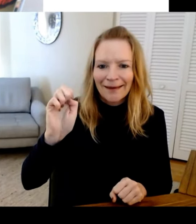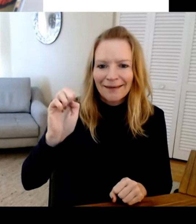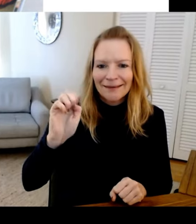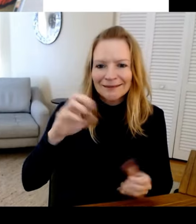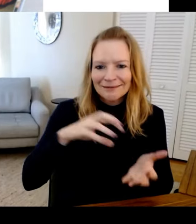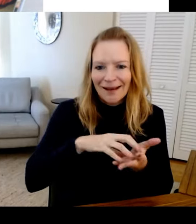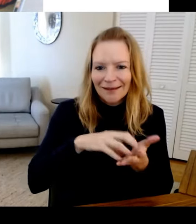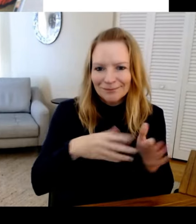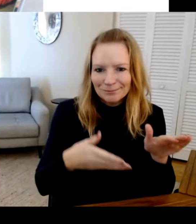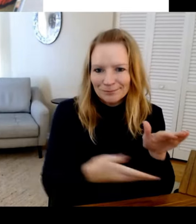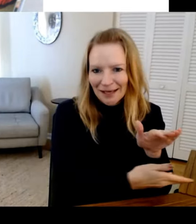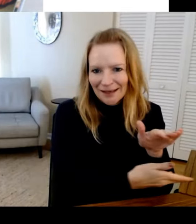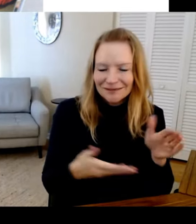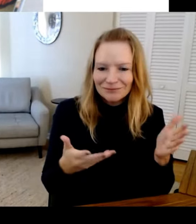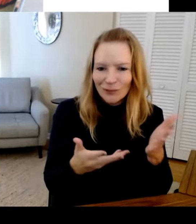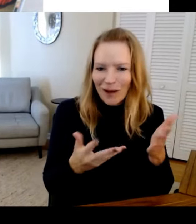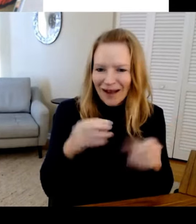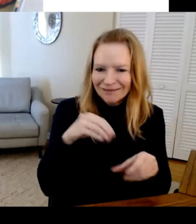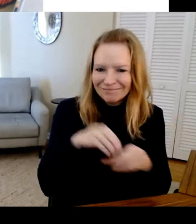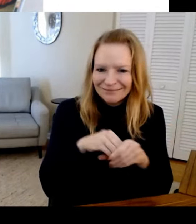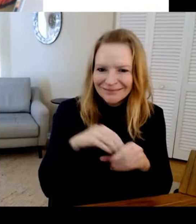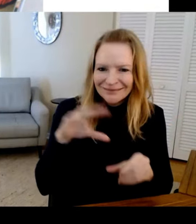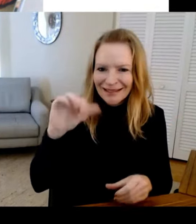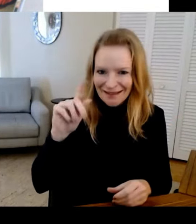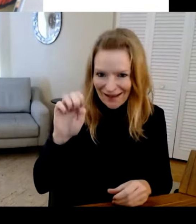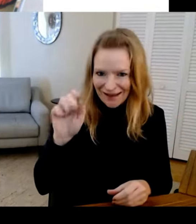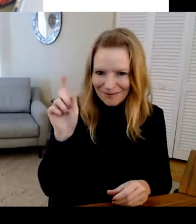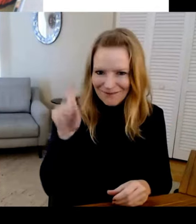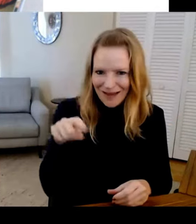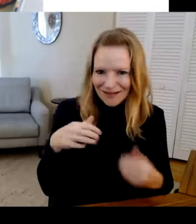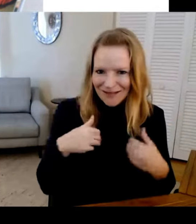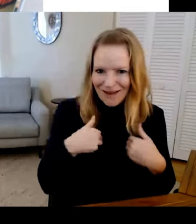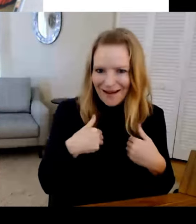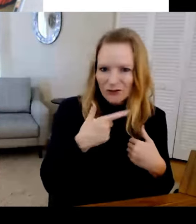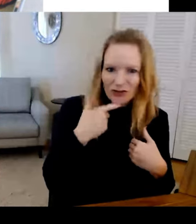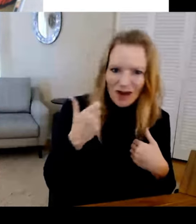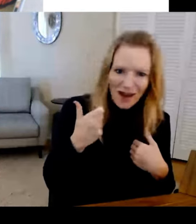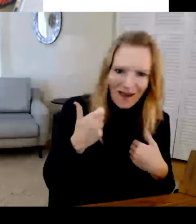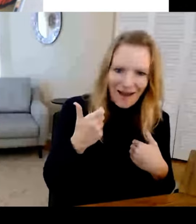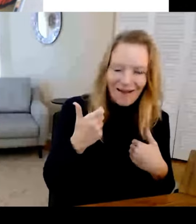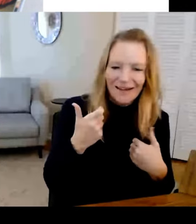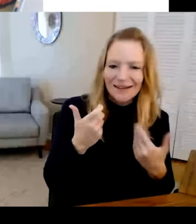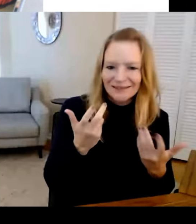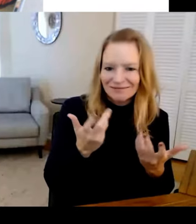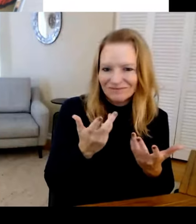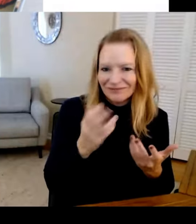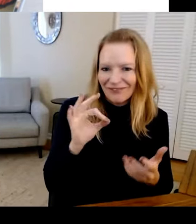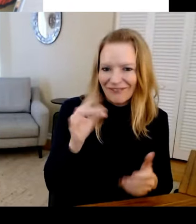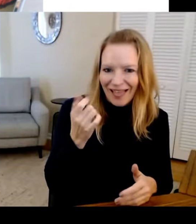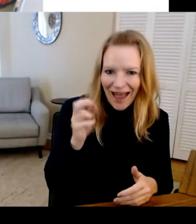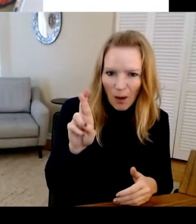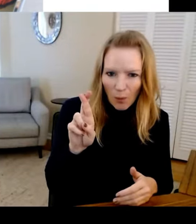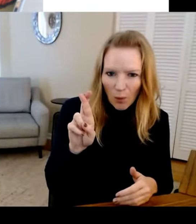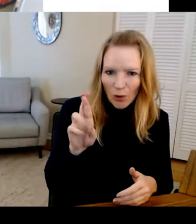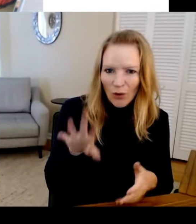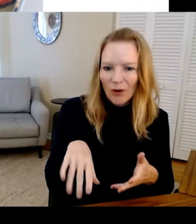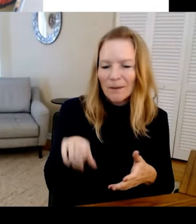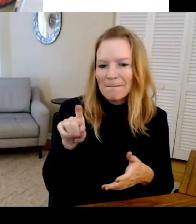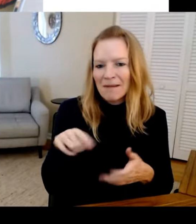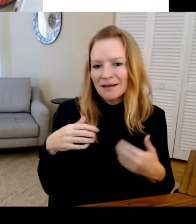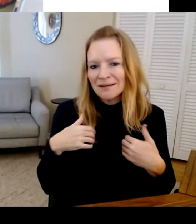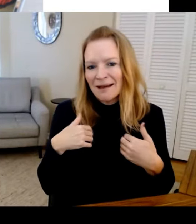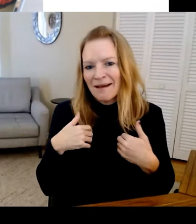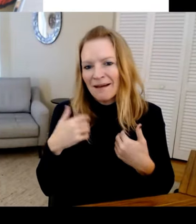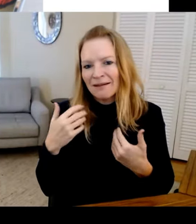Suppose you're making a cake. You're baking a cake. So what goes inside of that cake? What do you need to have, right? You need to